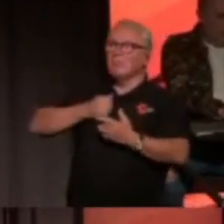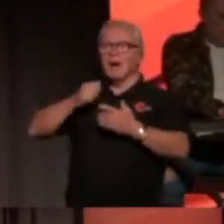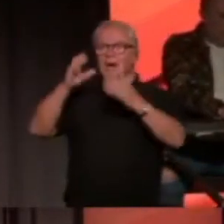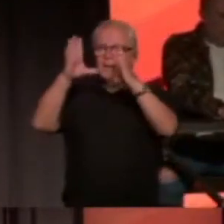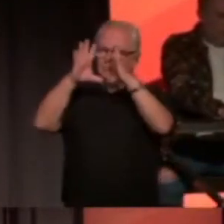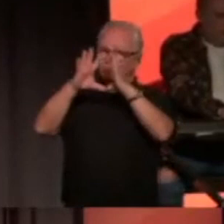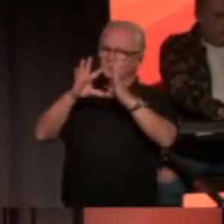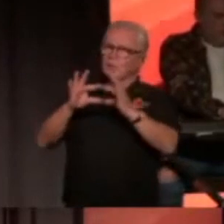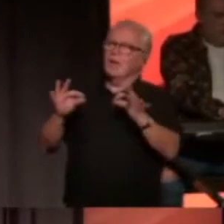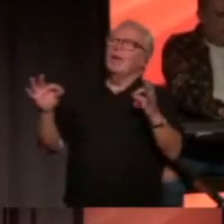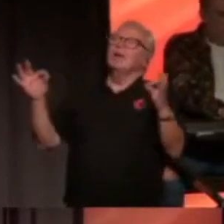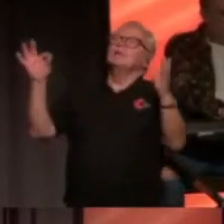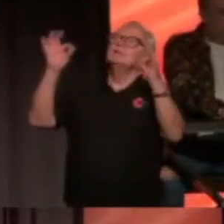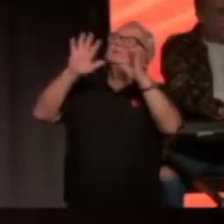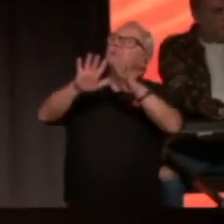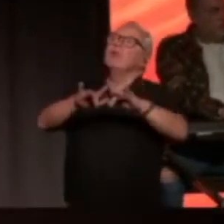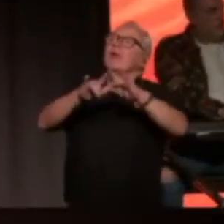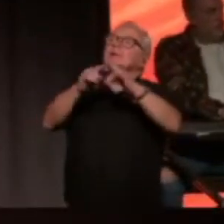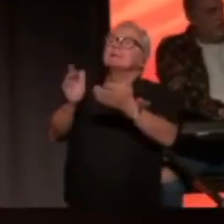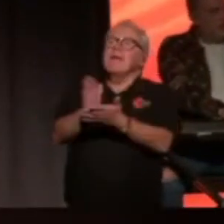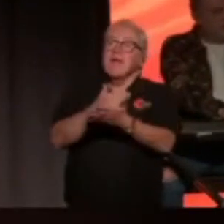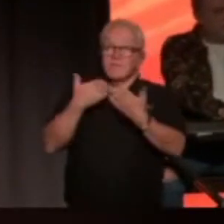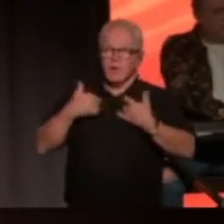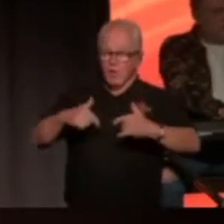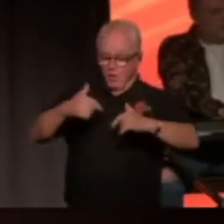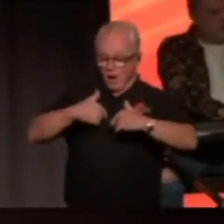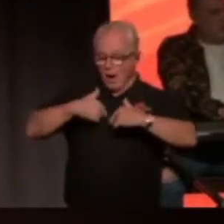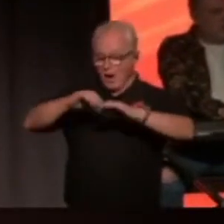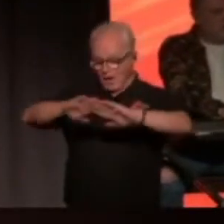Fight going on for the government of God over your head.